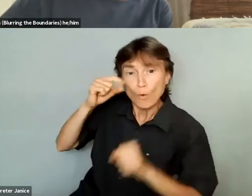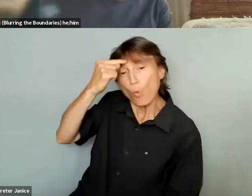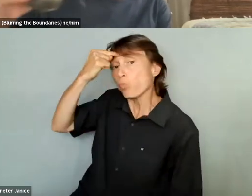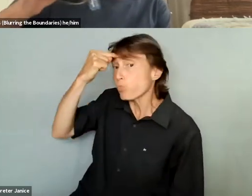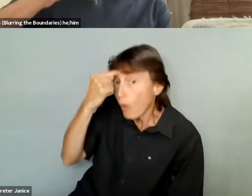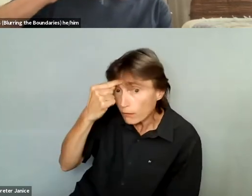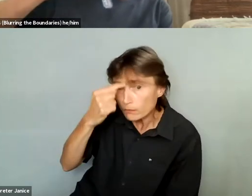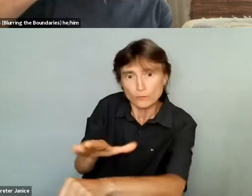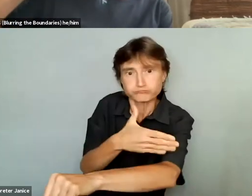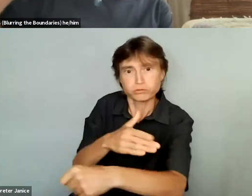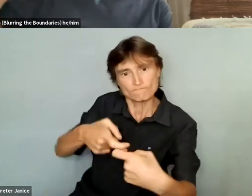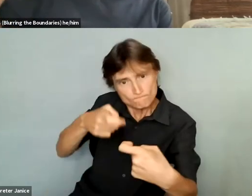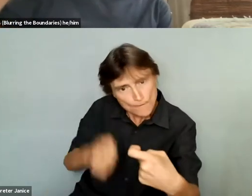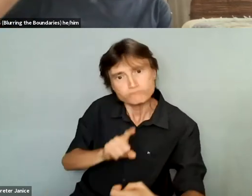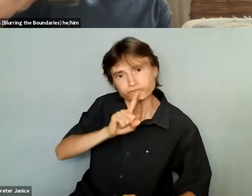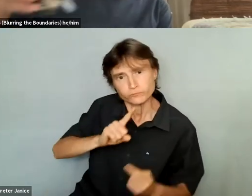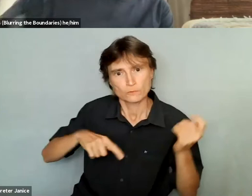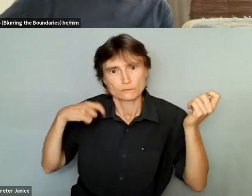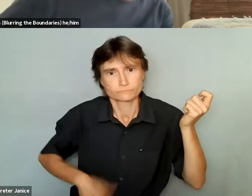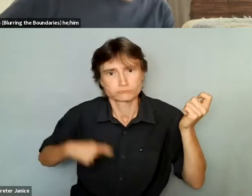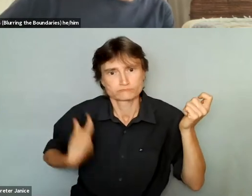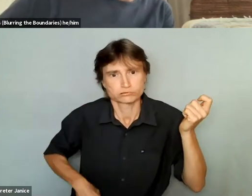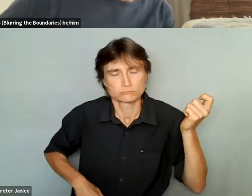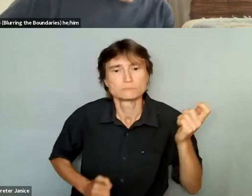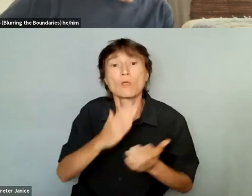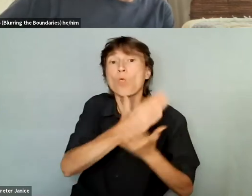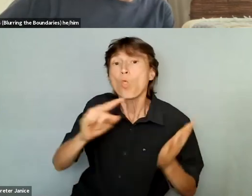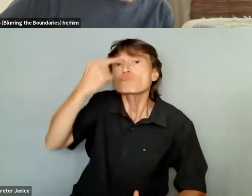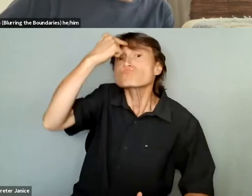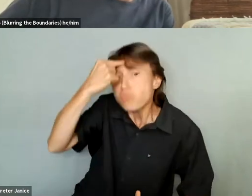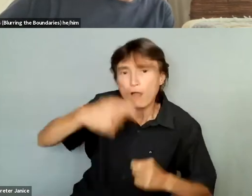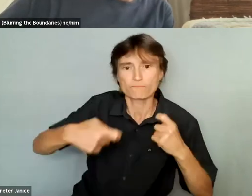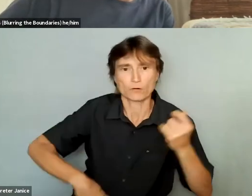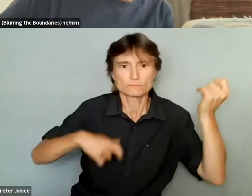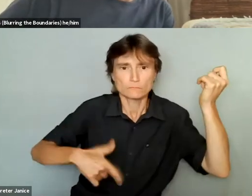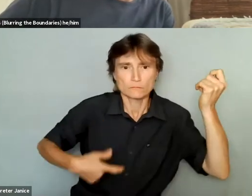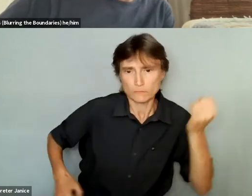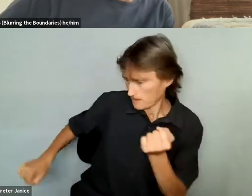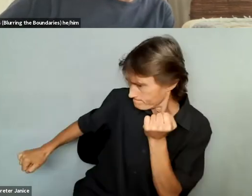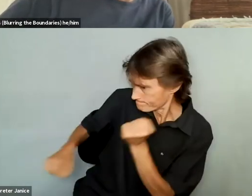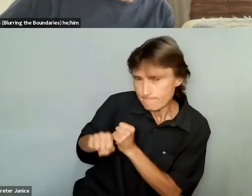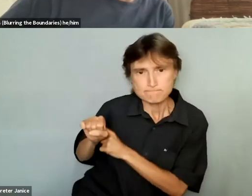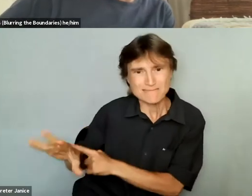guitar and such. And then we would have a full composition already